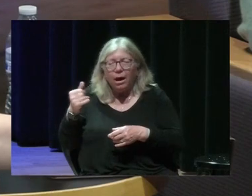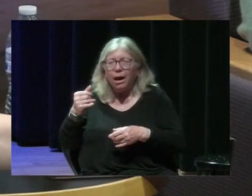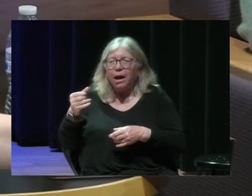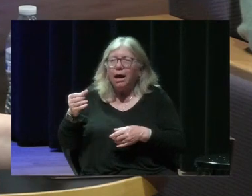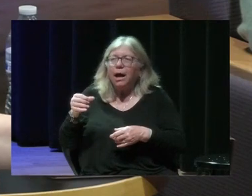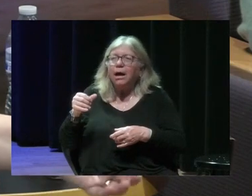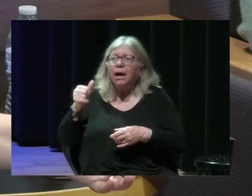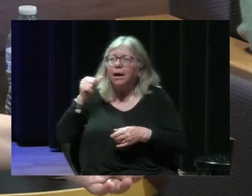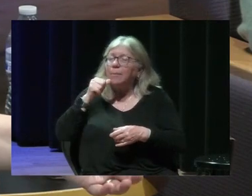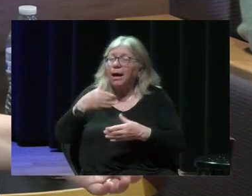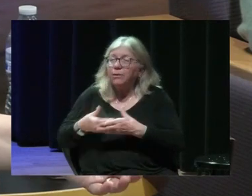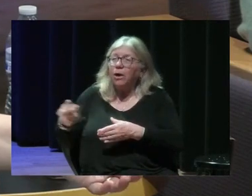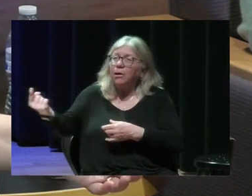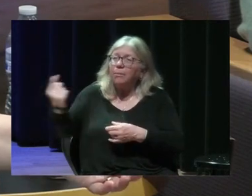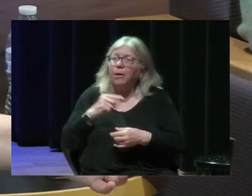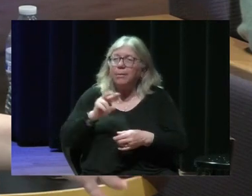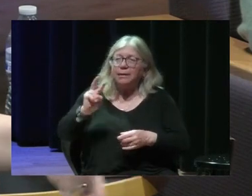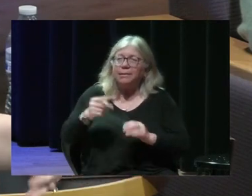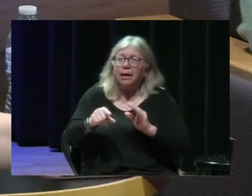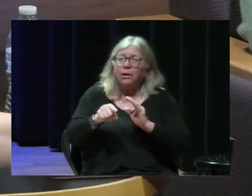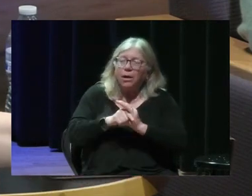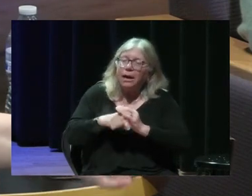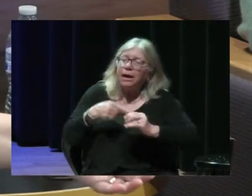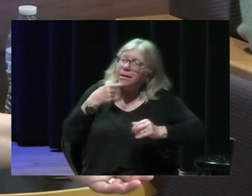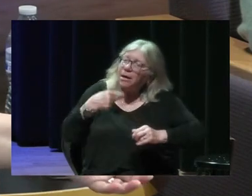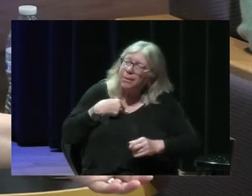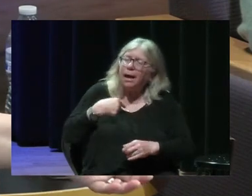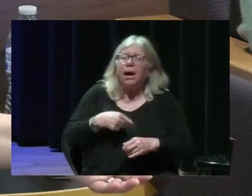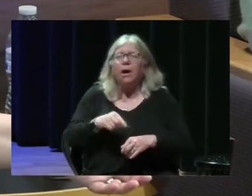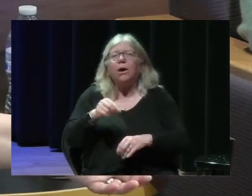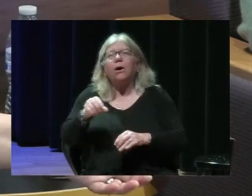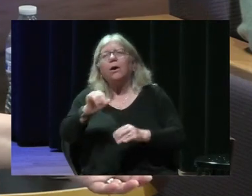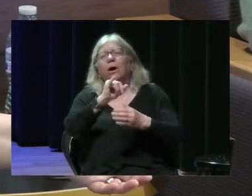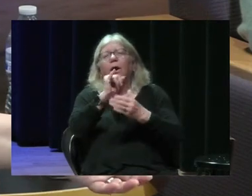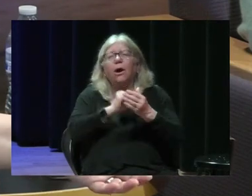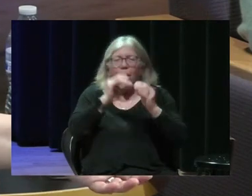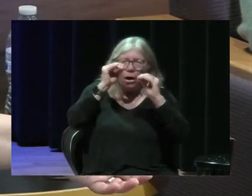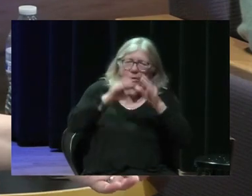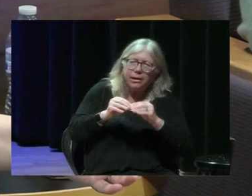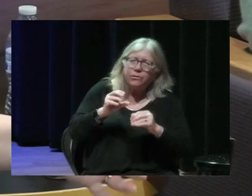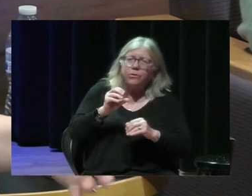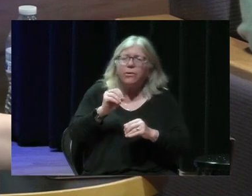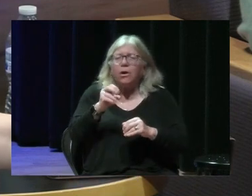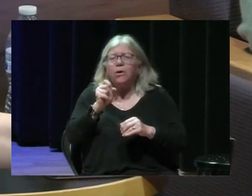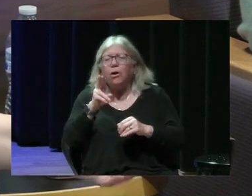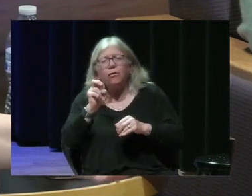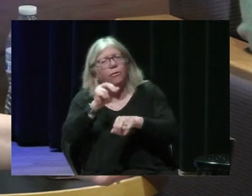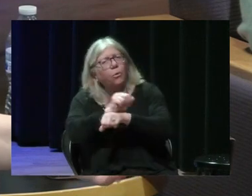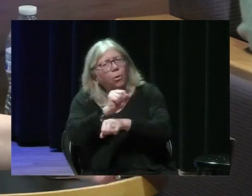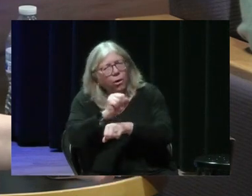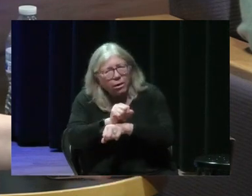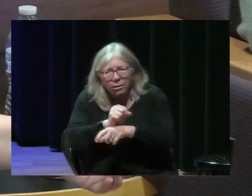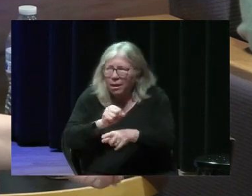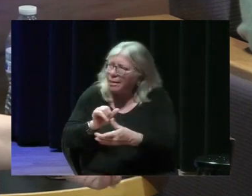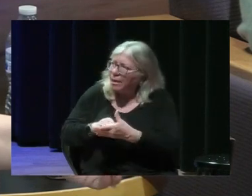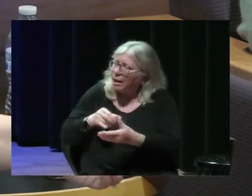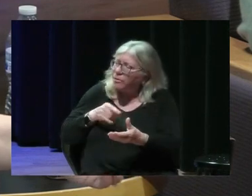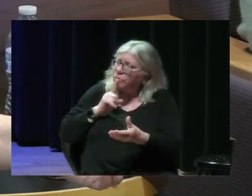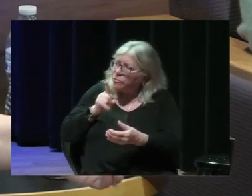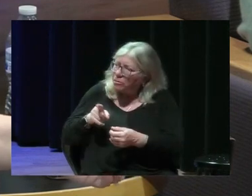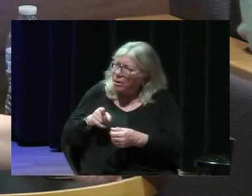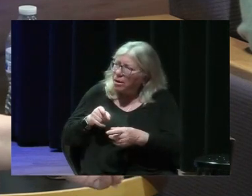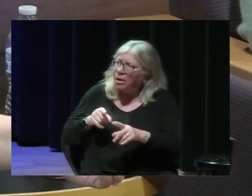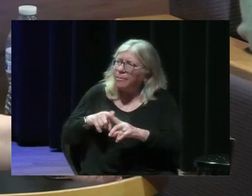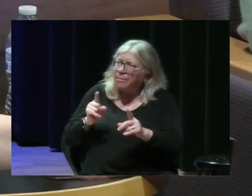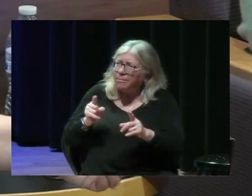coming home in second grade talking to me about how her teachers are overworked and they don't get paid enough. And that's true, and I'm delighted that she is a